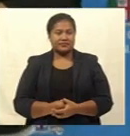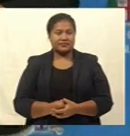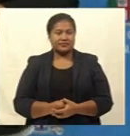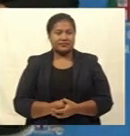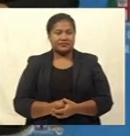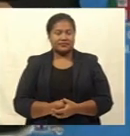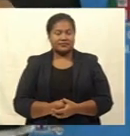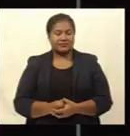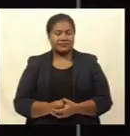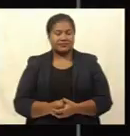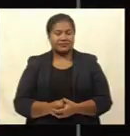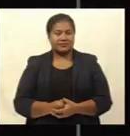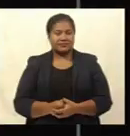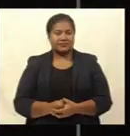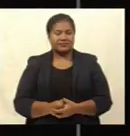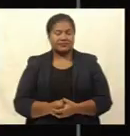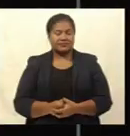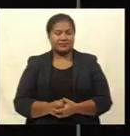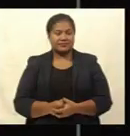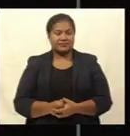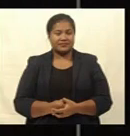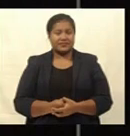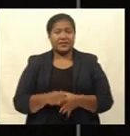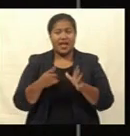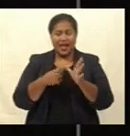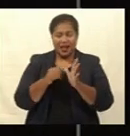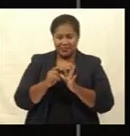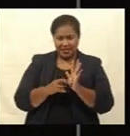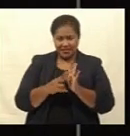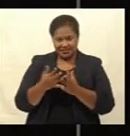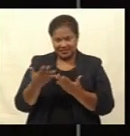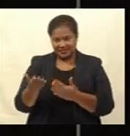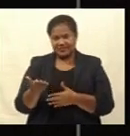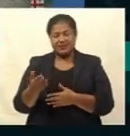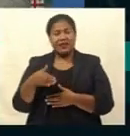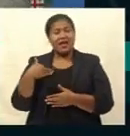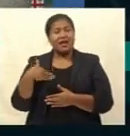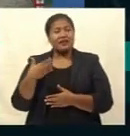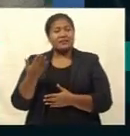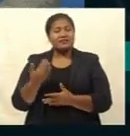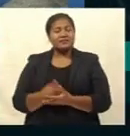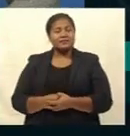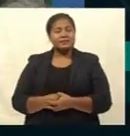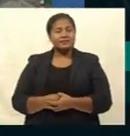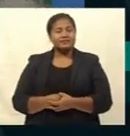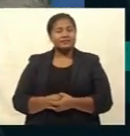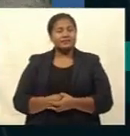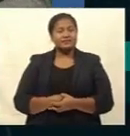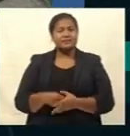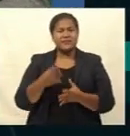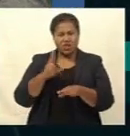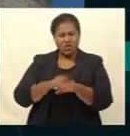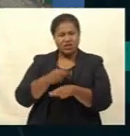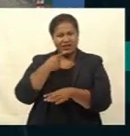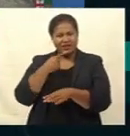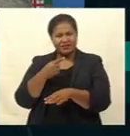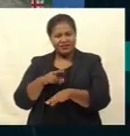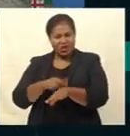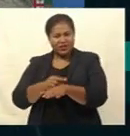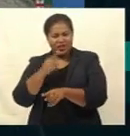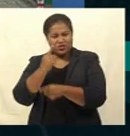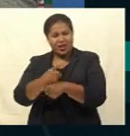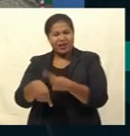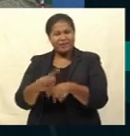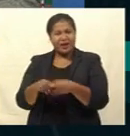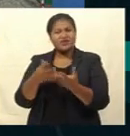longer in place. And Apanisa Wangairandovu joins us live now. Now, Apanisa, Dr. Fong has spoken about measures